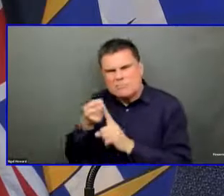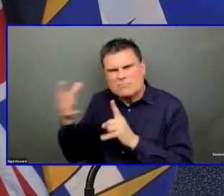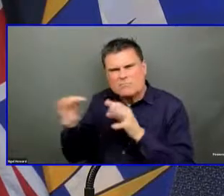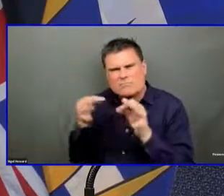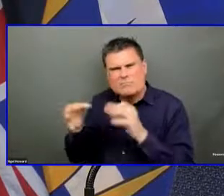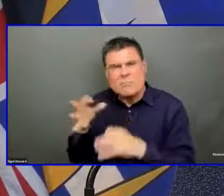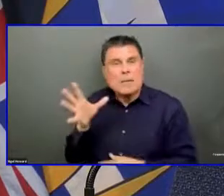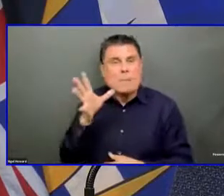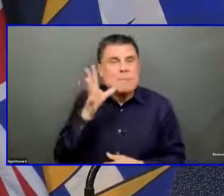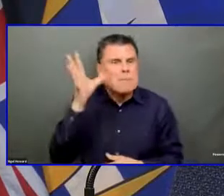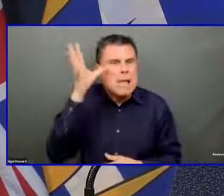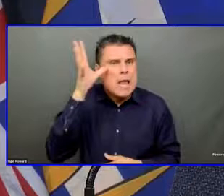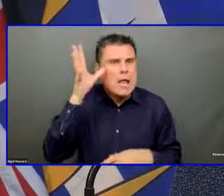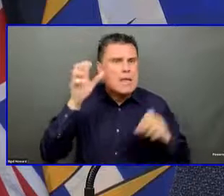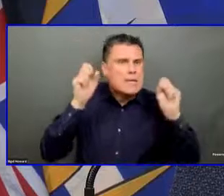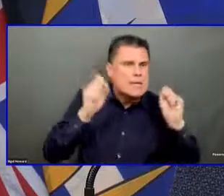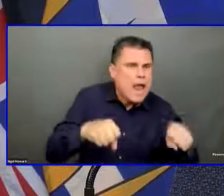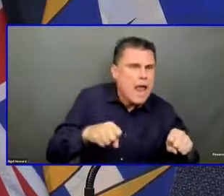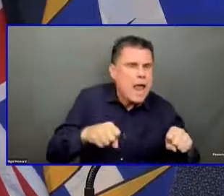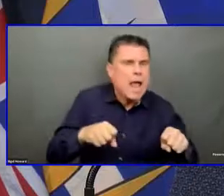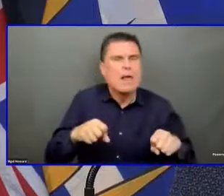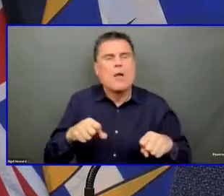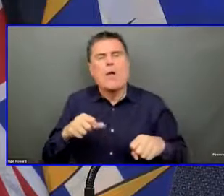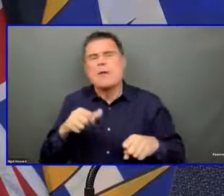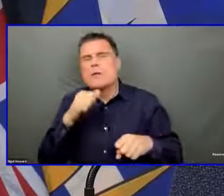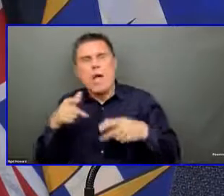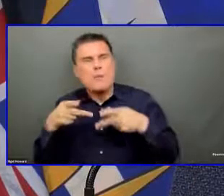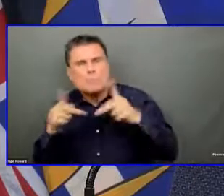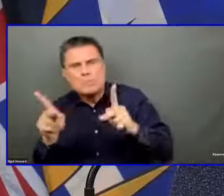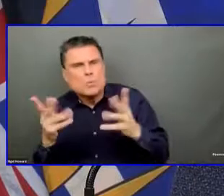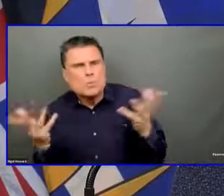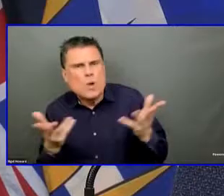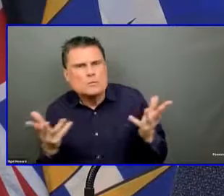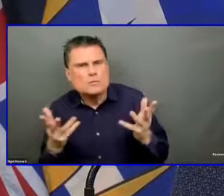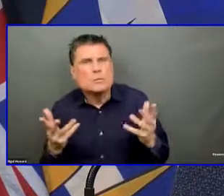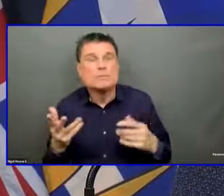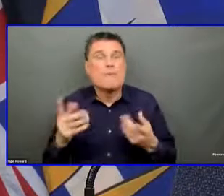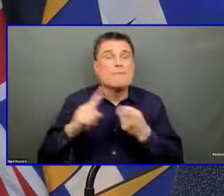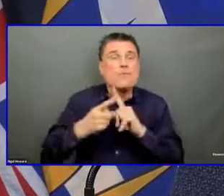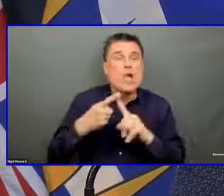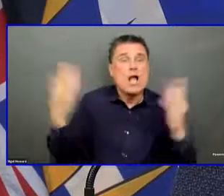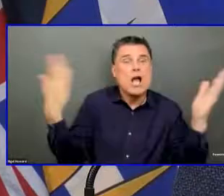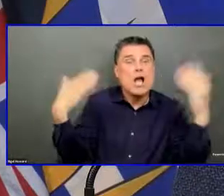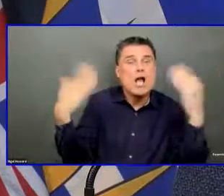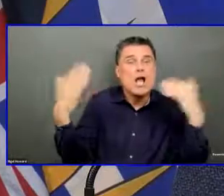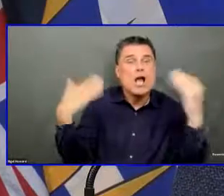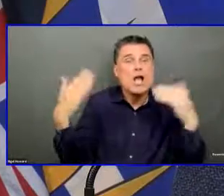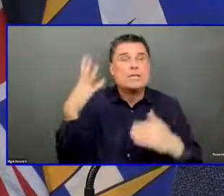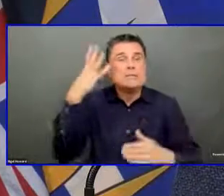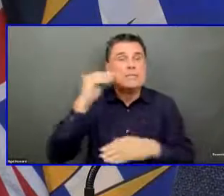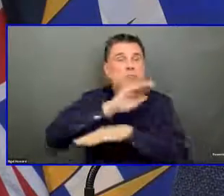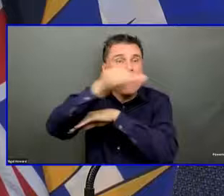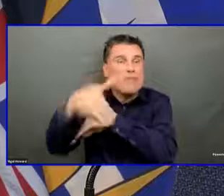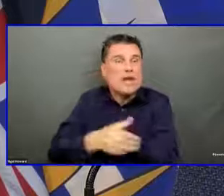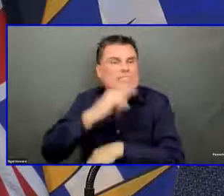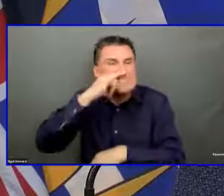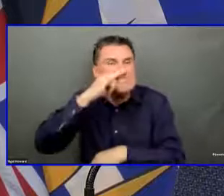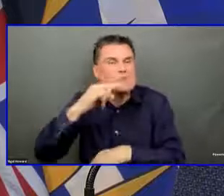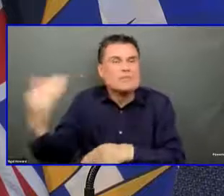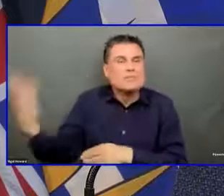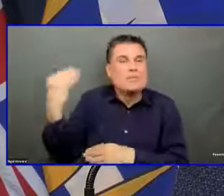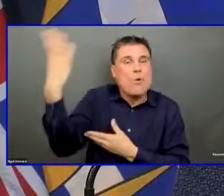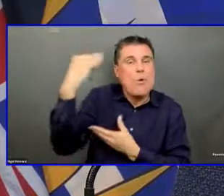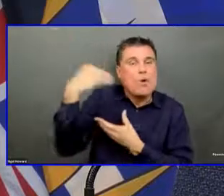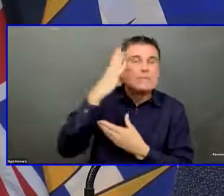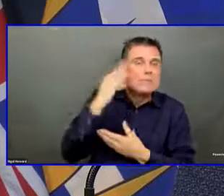have other kinds of gatherings. I'm wondering if you can be a little prescriptive about what people can and can't do over these next few weeks,